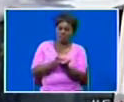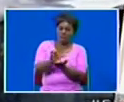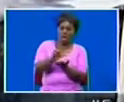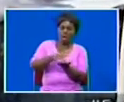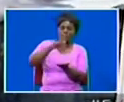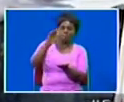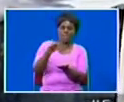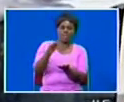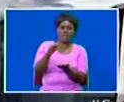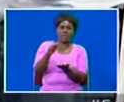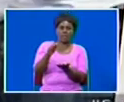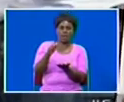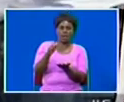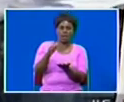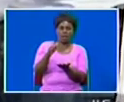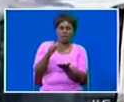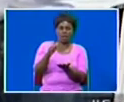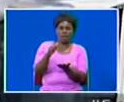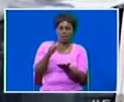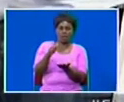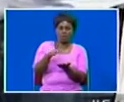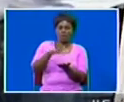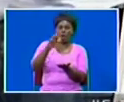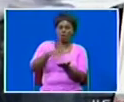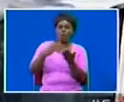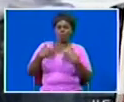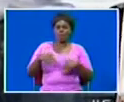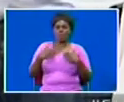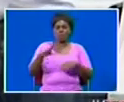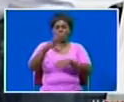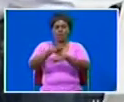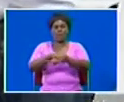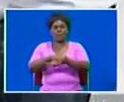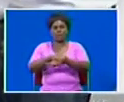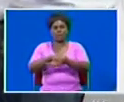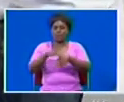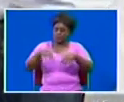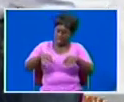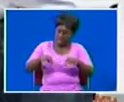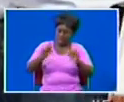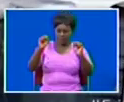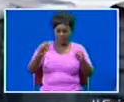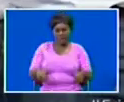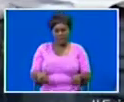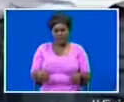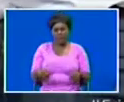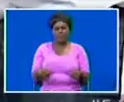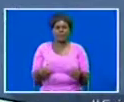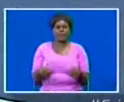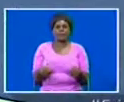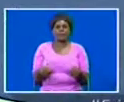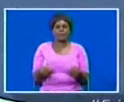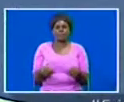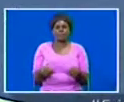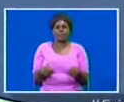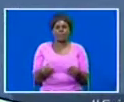like an endowment or revolving fund, so that more and more people can be reached, we will ride anyway. You will ride anyway, Yes.